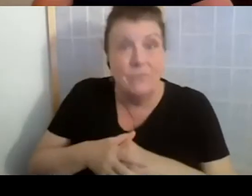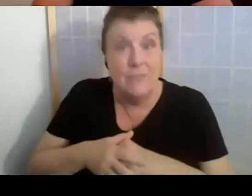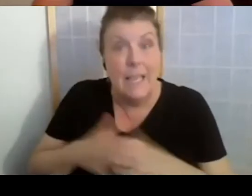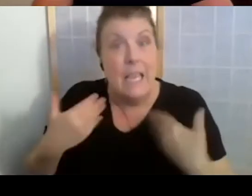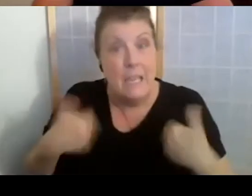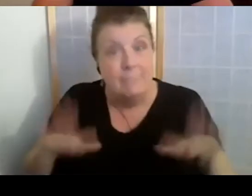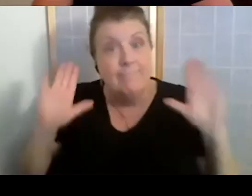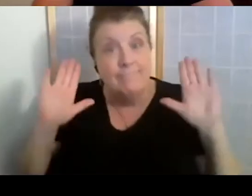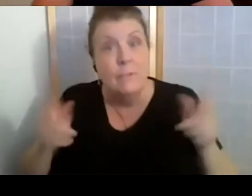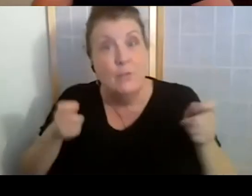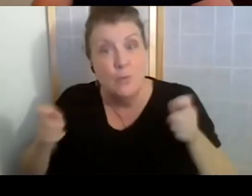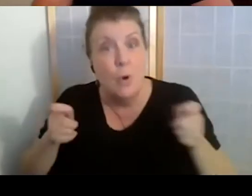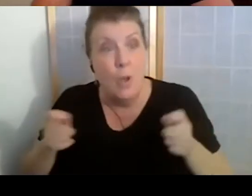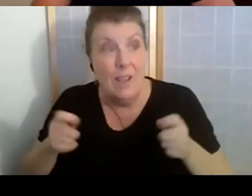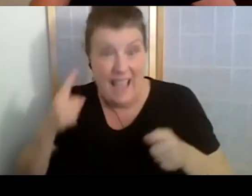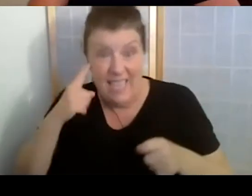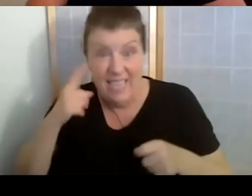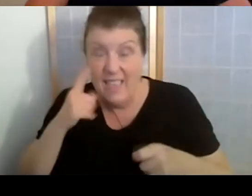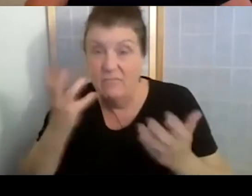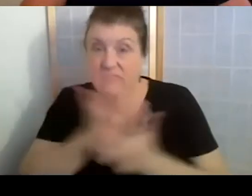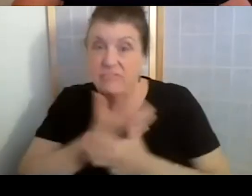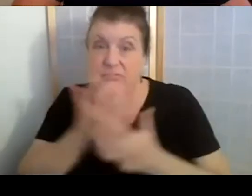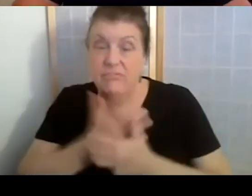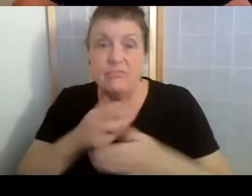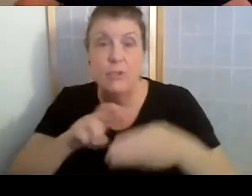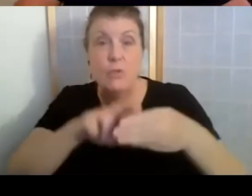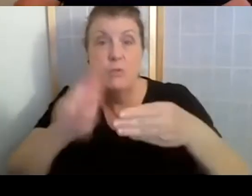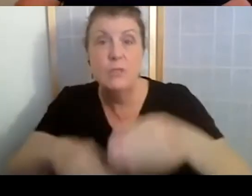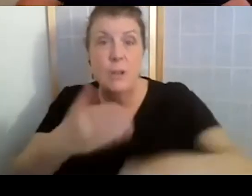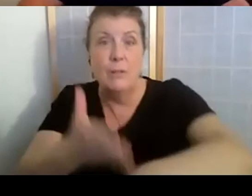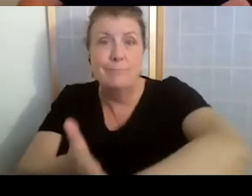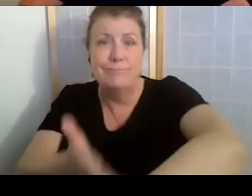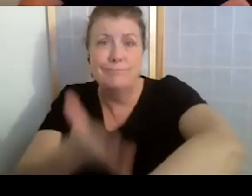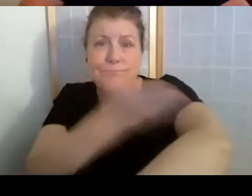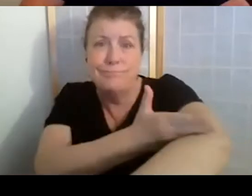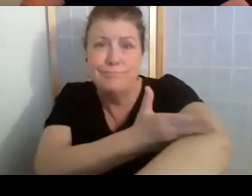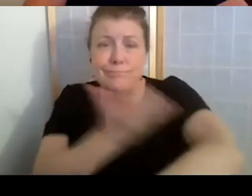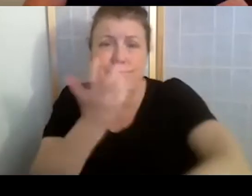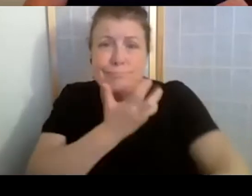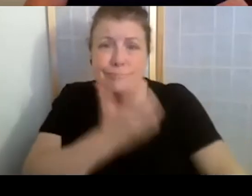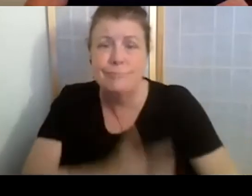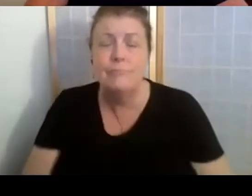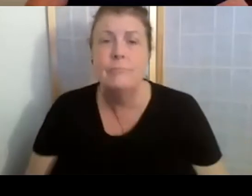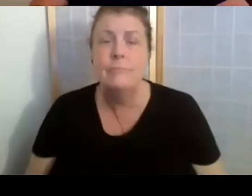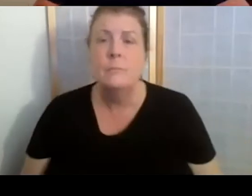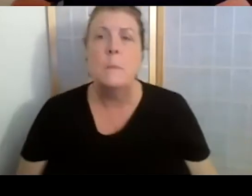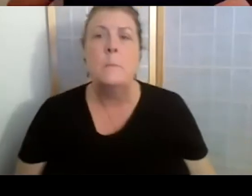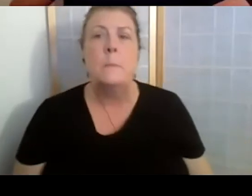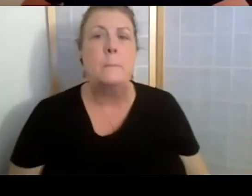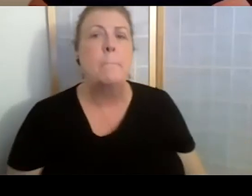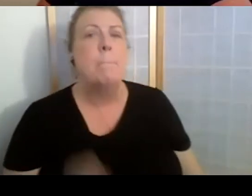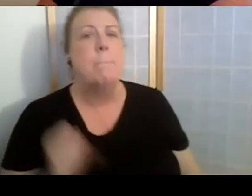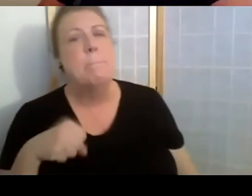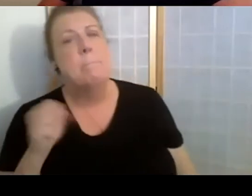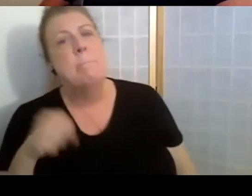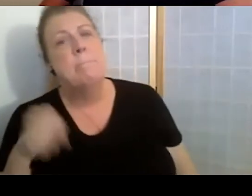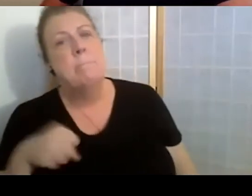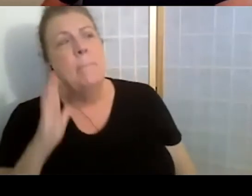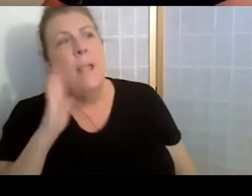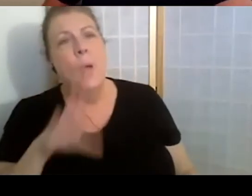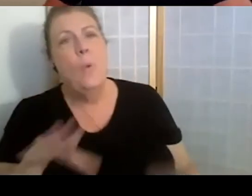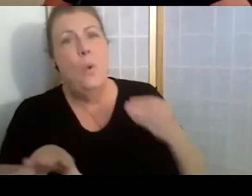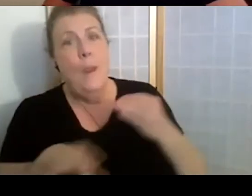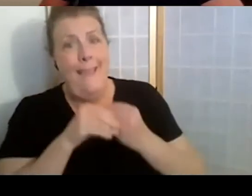it. Mm-hmm. Yeah, and I would just add that, and again, I think